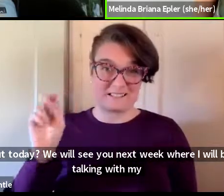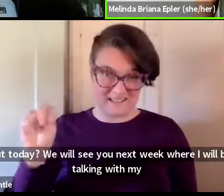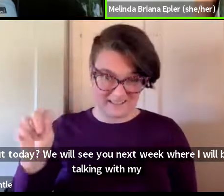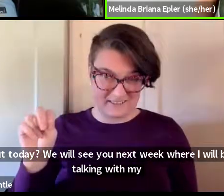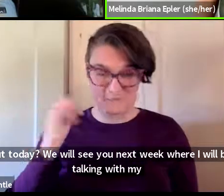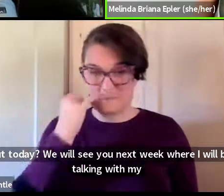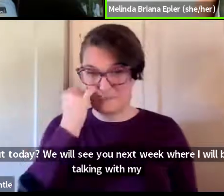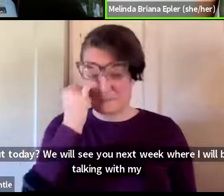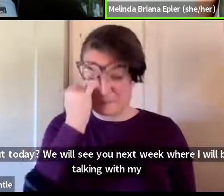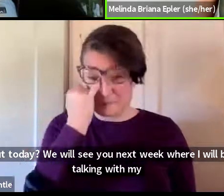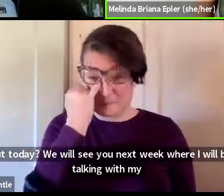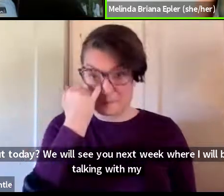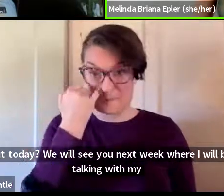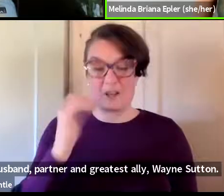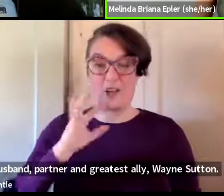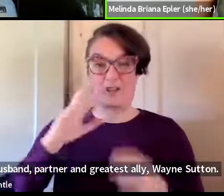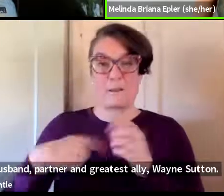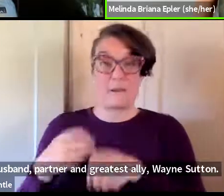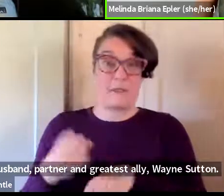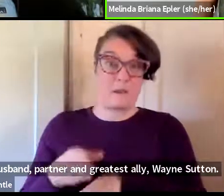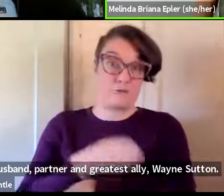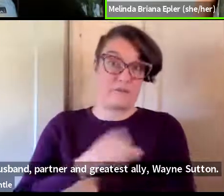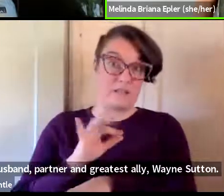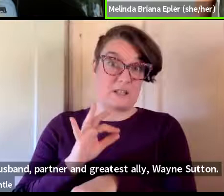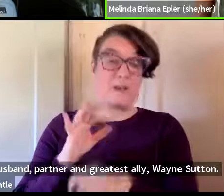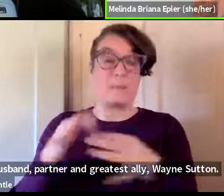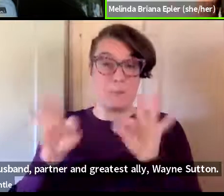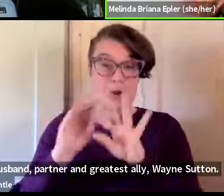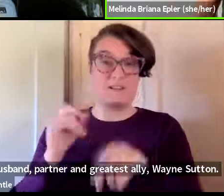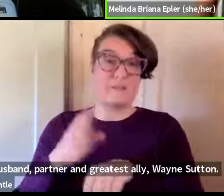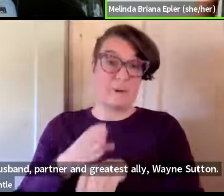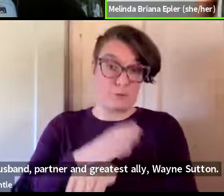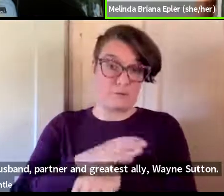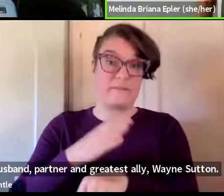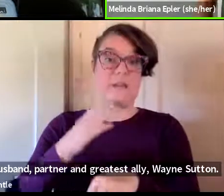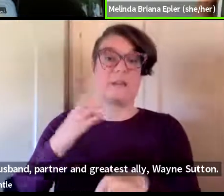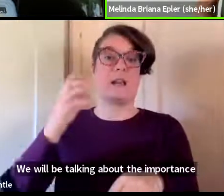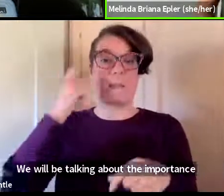importance of improving mental health for Black men,